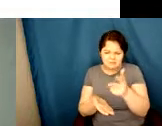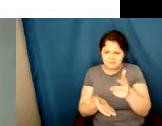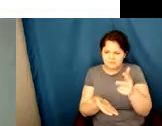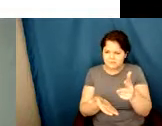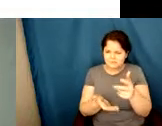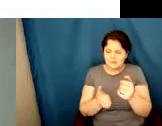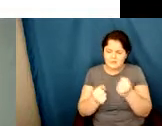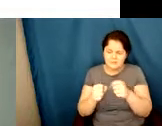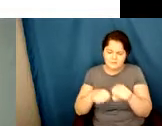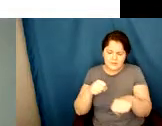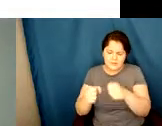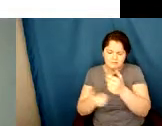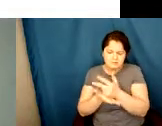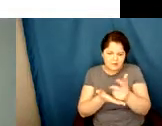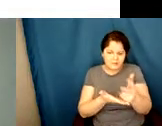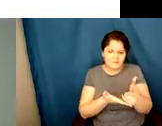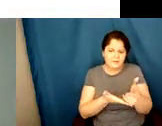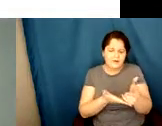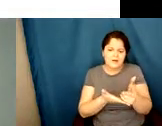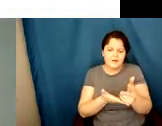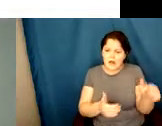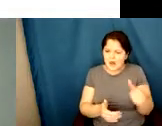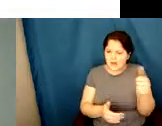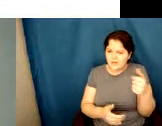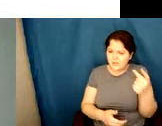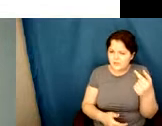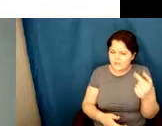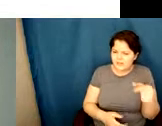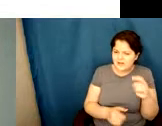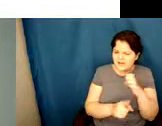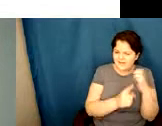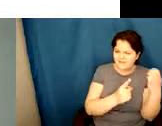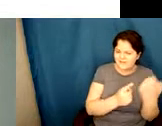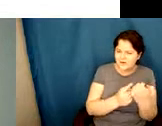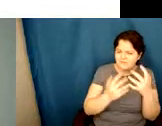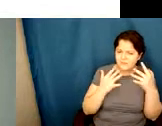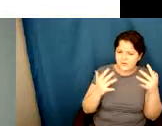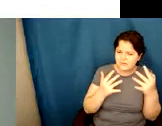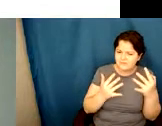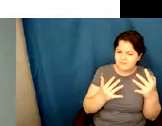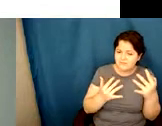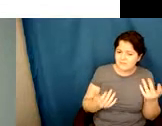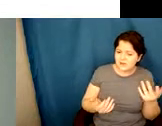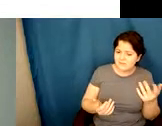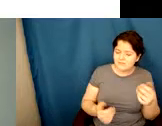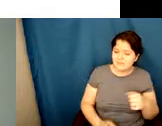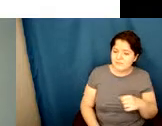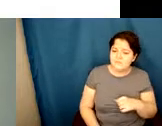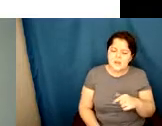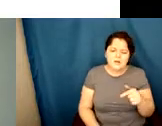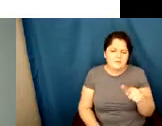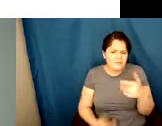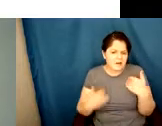for this T-stop? So some of what's proposed in the street tree plantings and the additional kind of